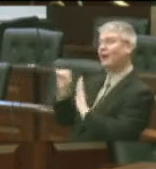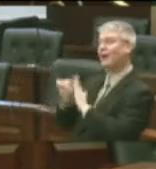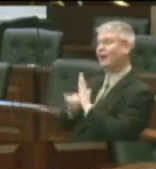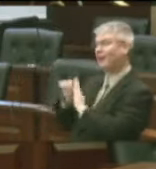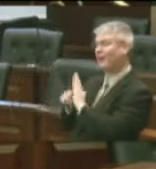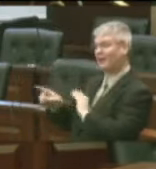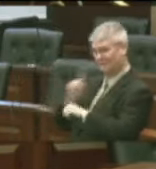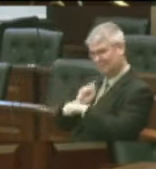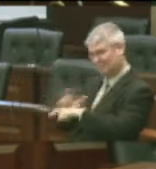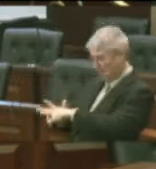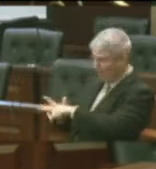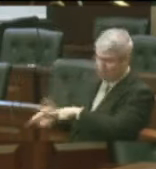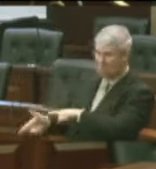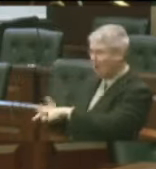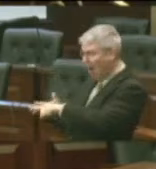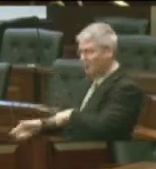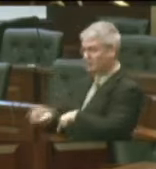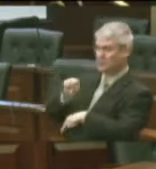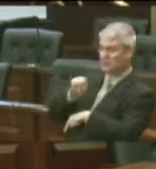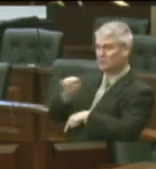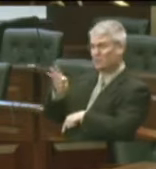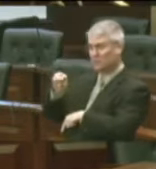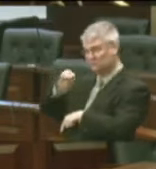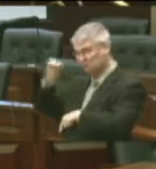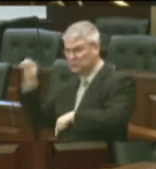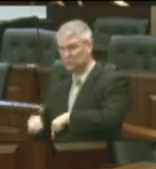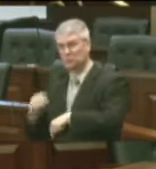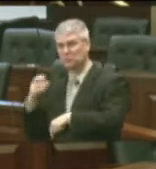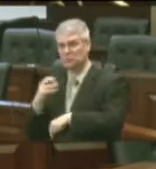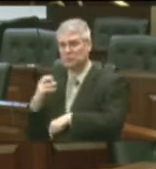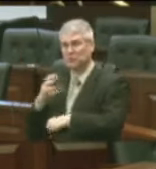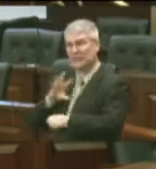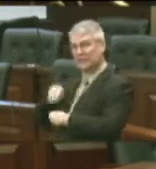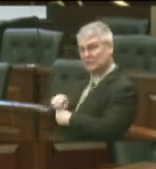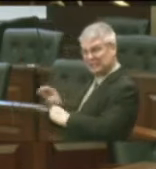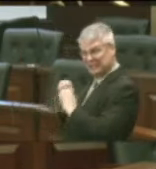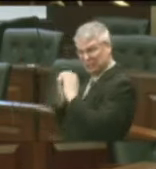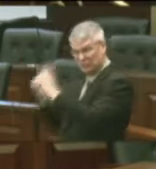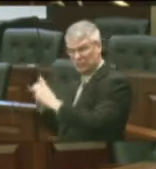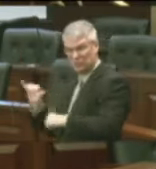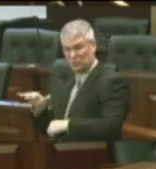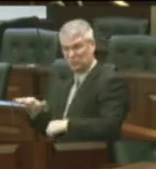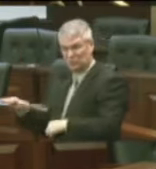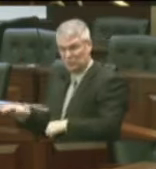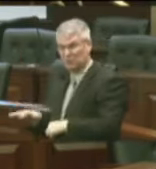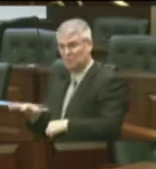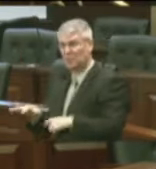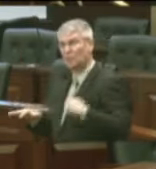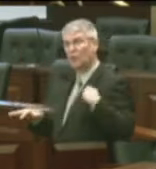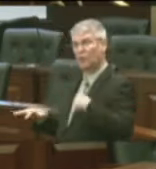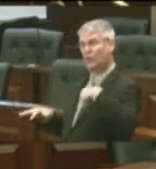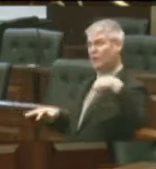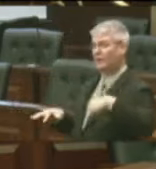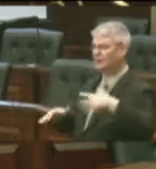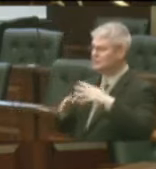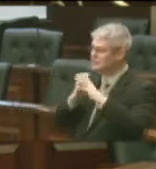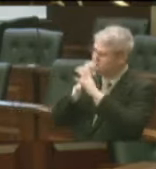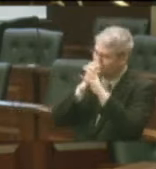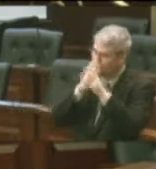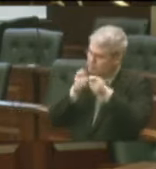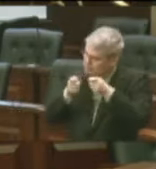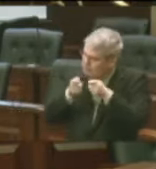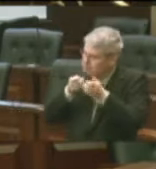Idaho, our state budget is sound. We're the most fiscally solvent state because of conservative revenue forecasting, because